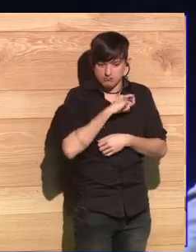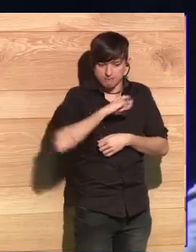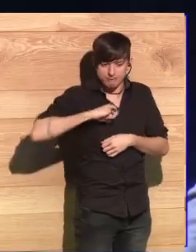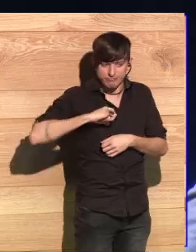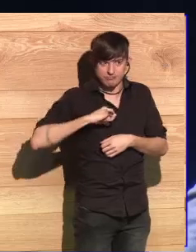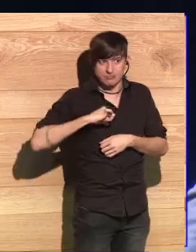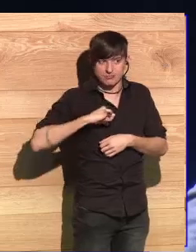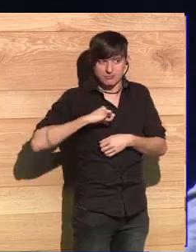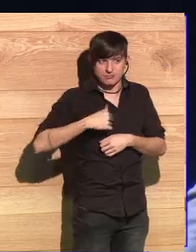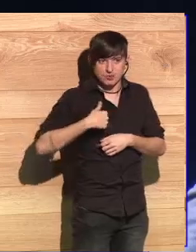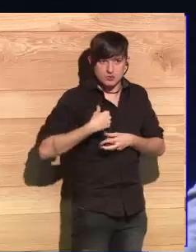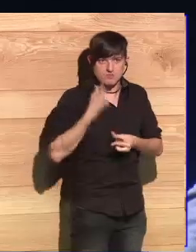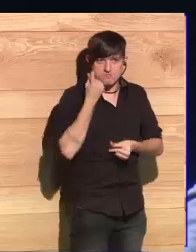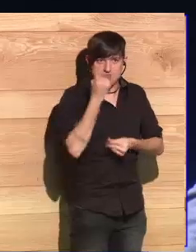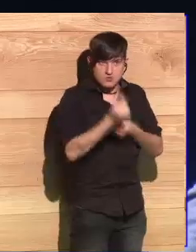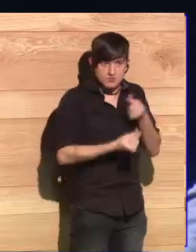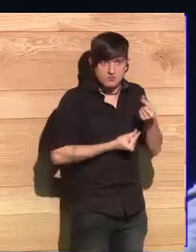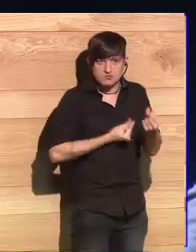myself.